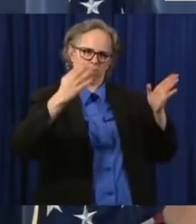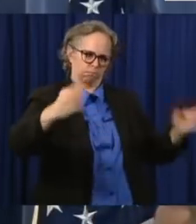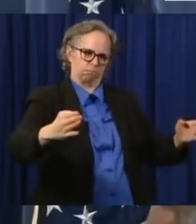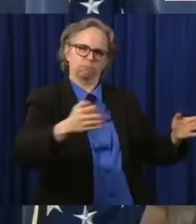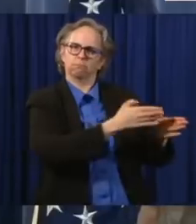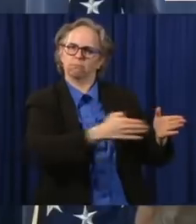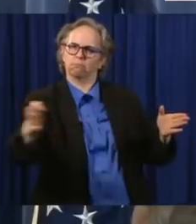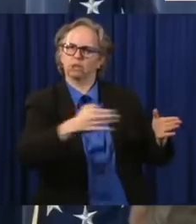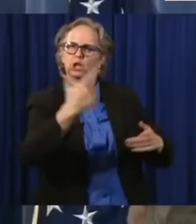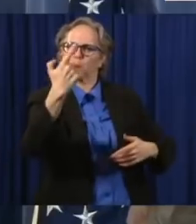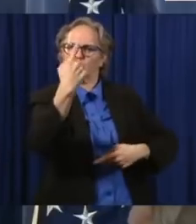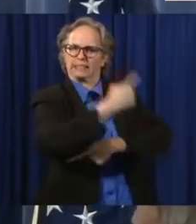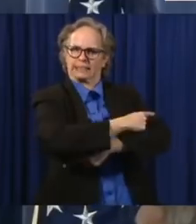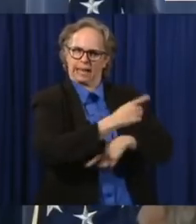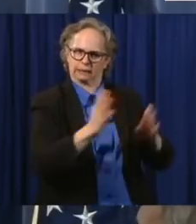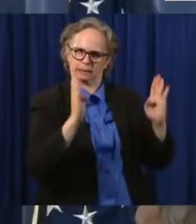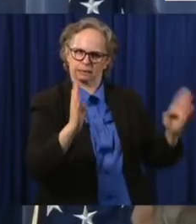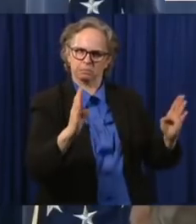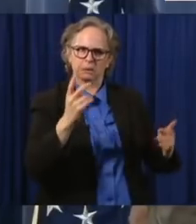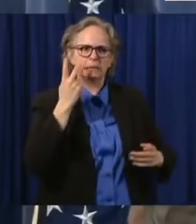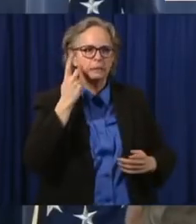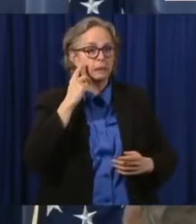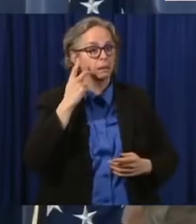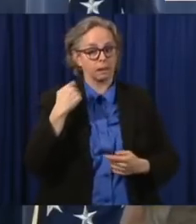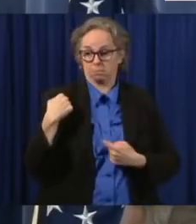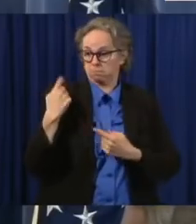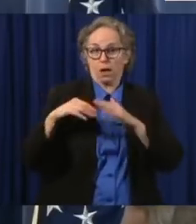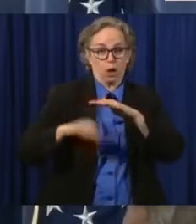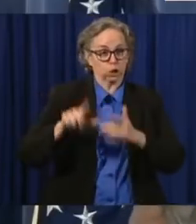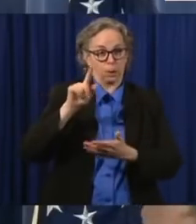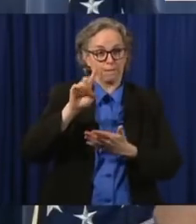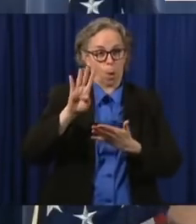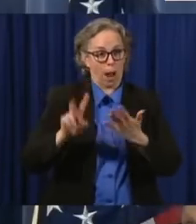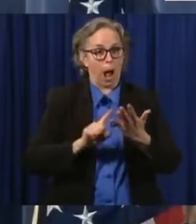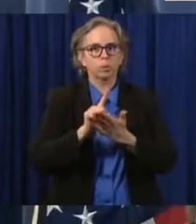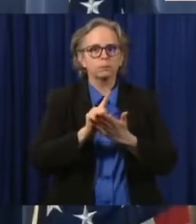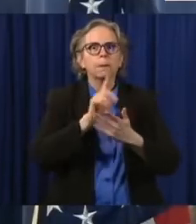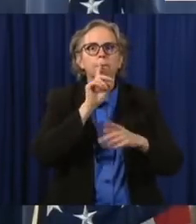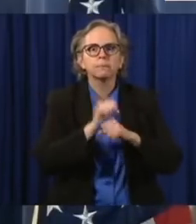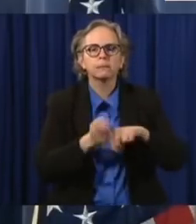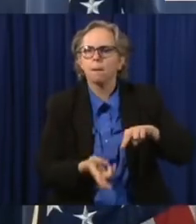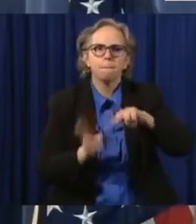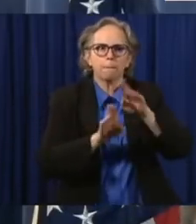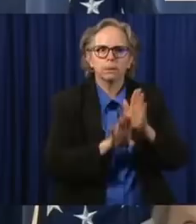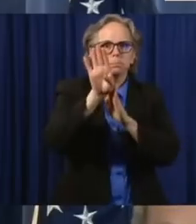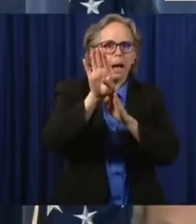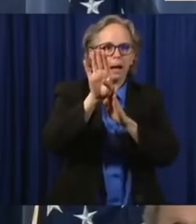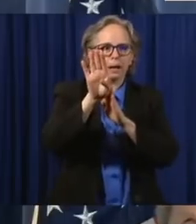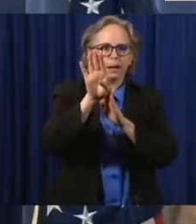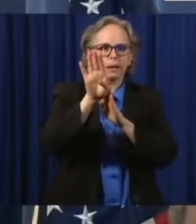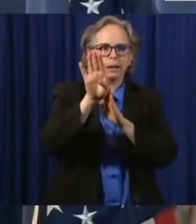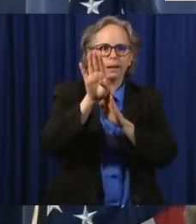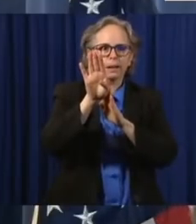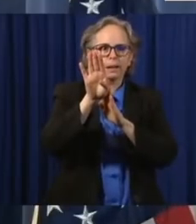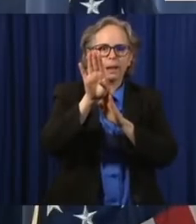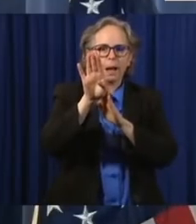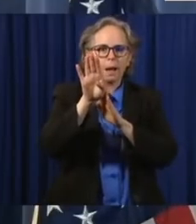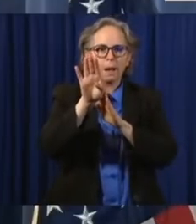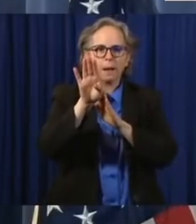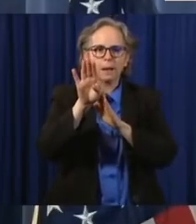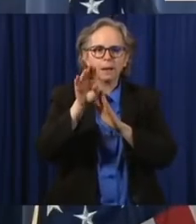24 hours there was a spike. But what we have to really do is look at these from a